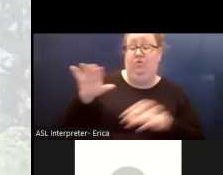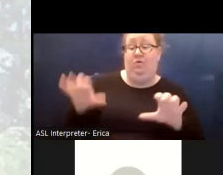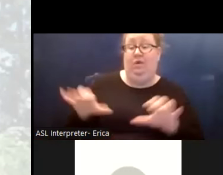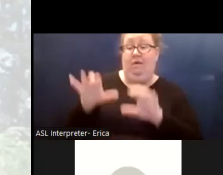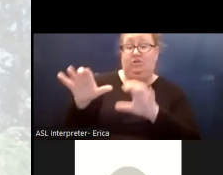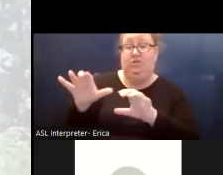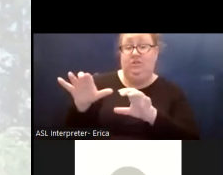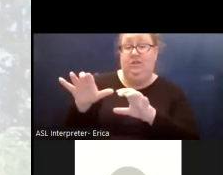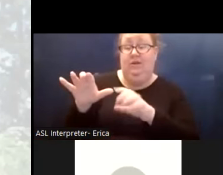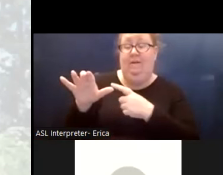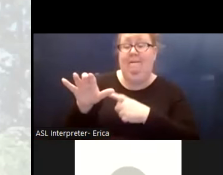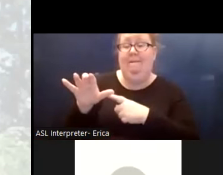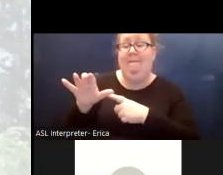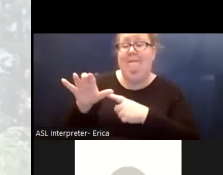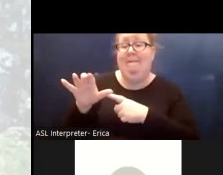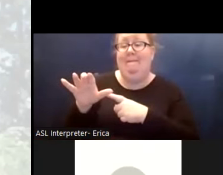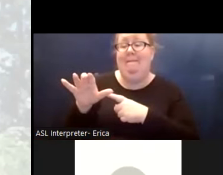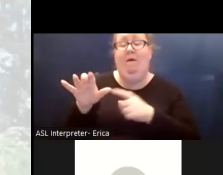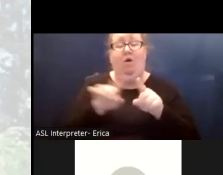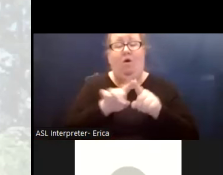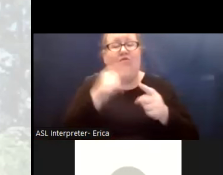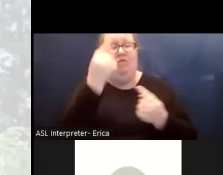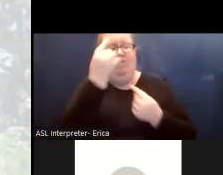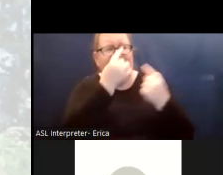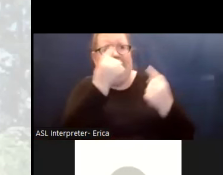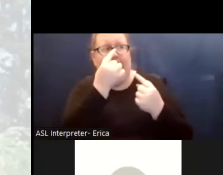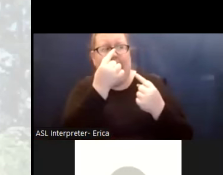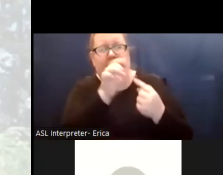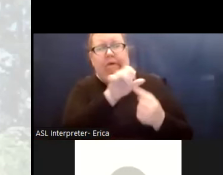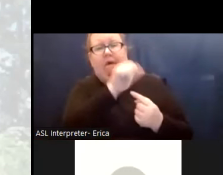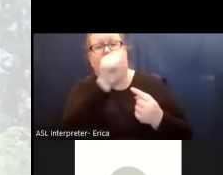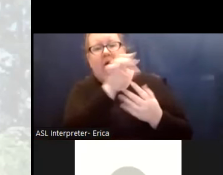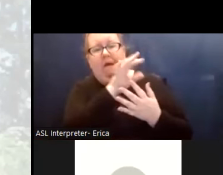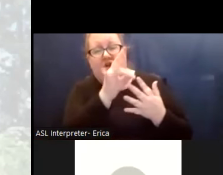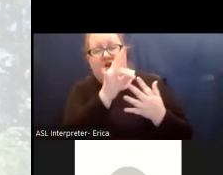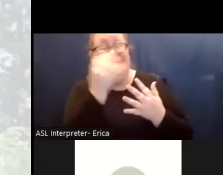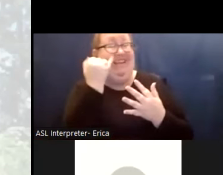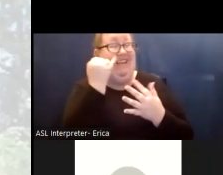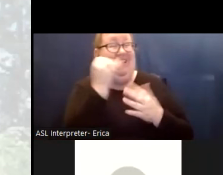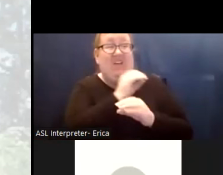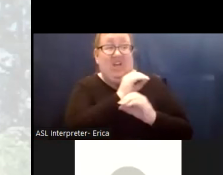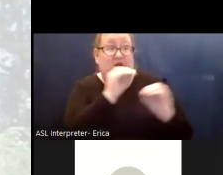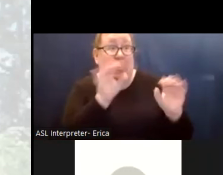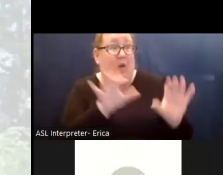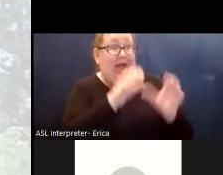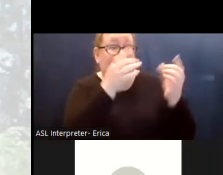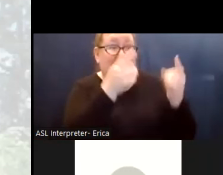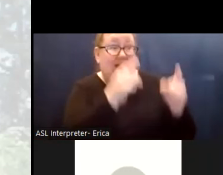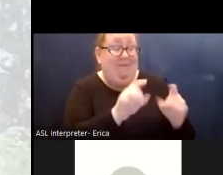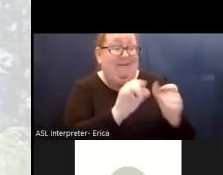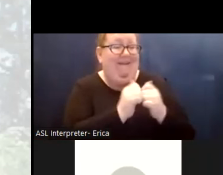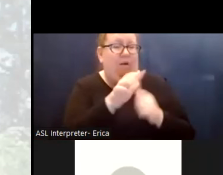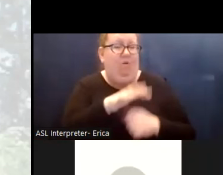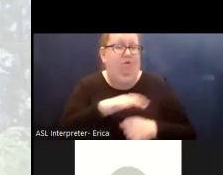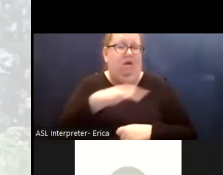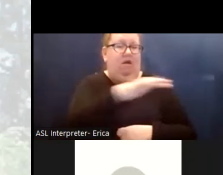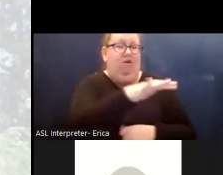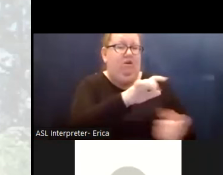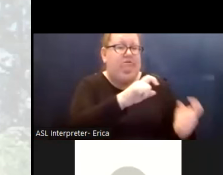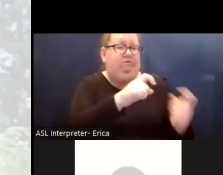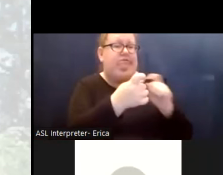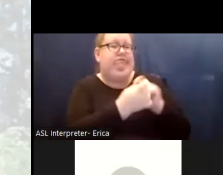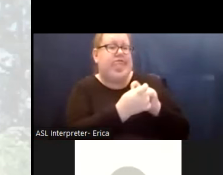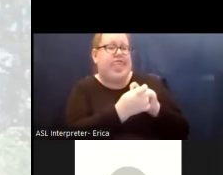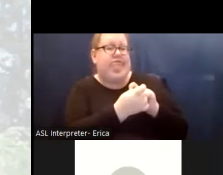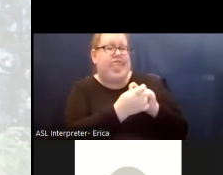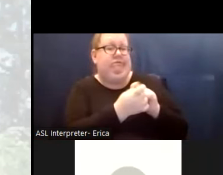and also thinking about the alternative, if no action is taken, how the area might change. We want to talk